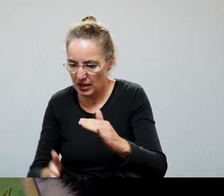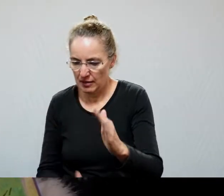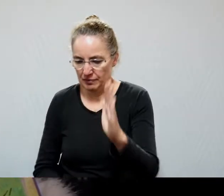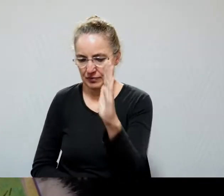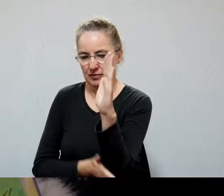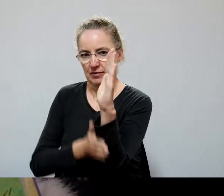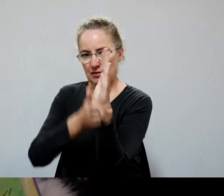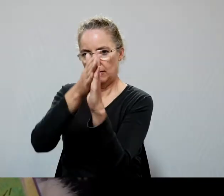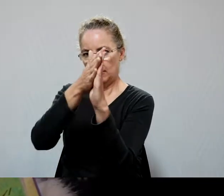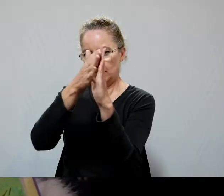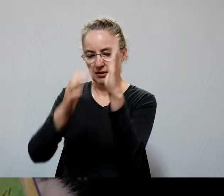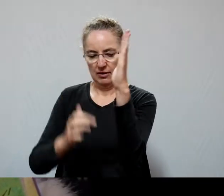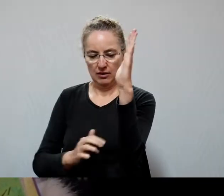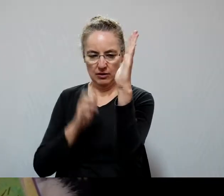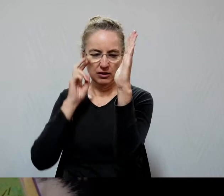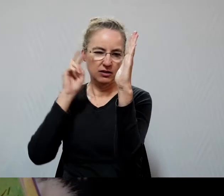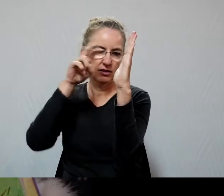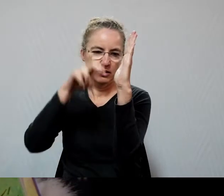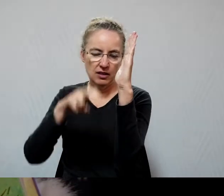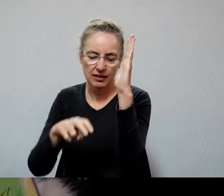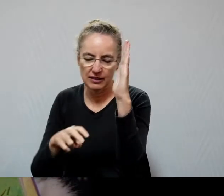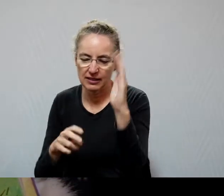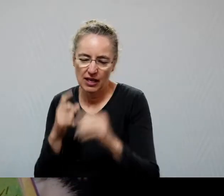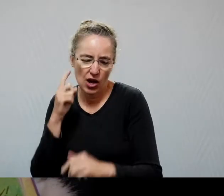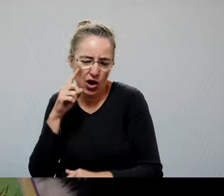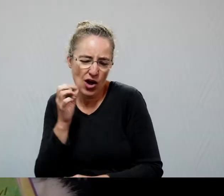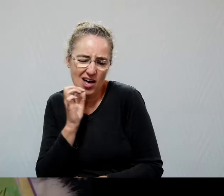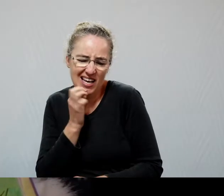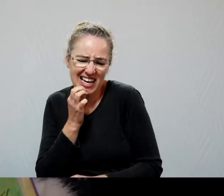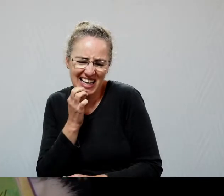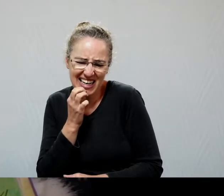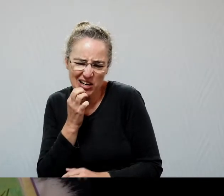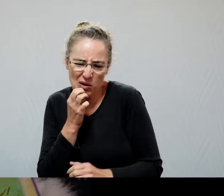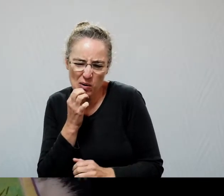carefully and finally heard a faint baa,